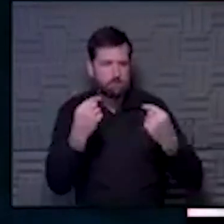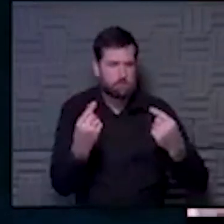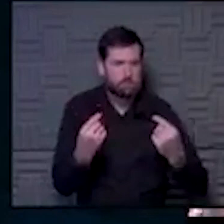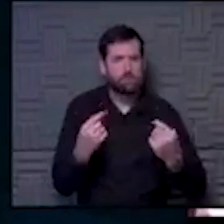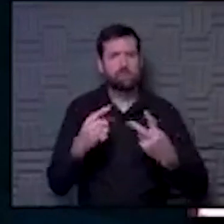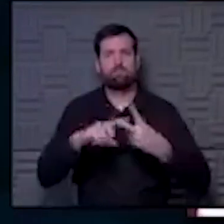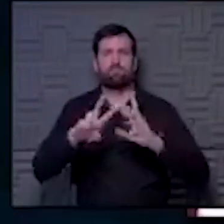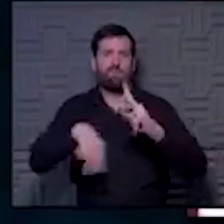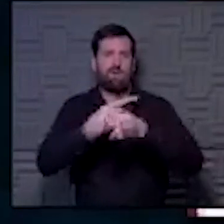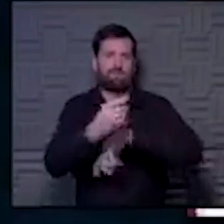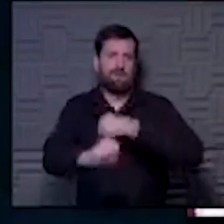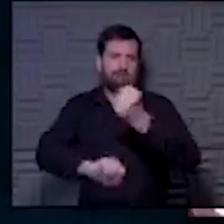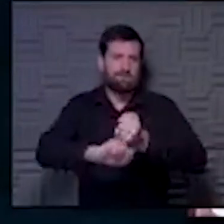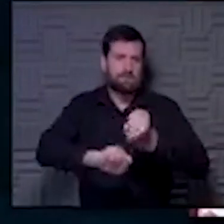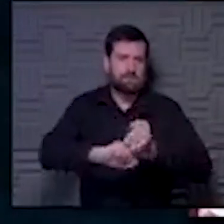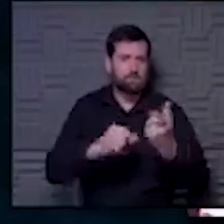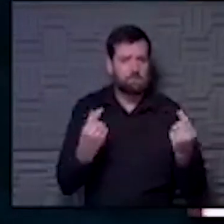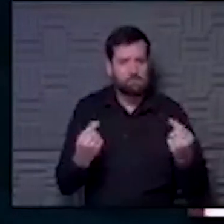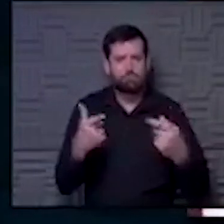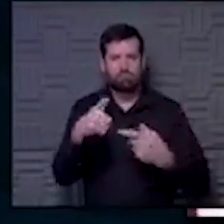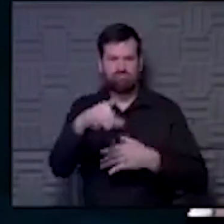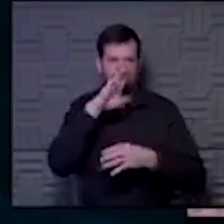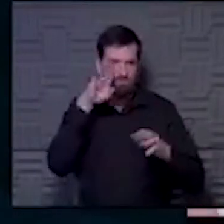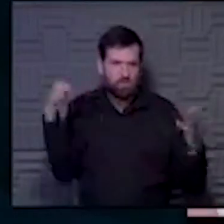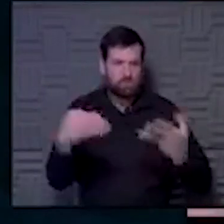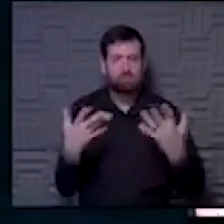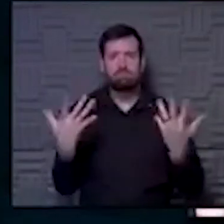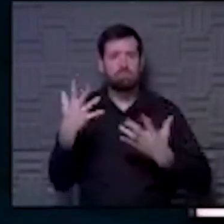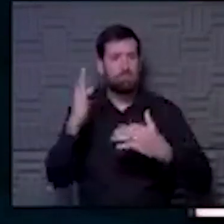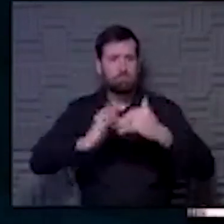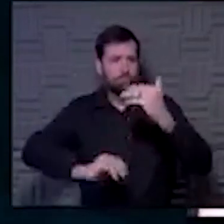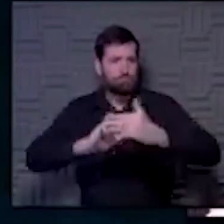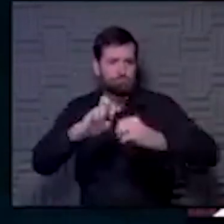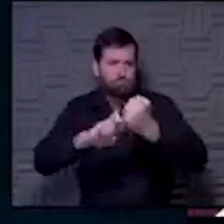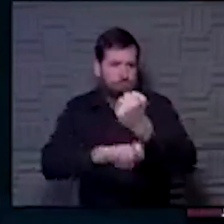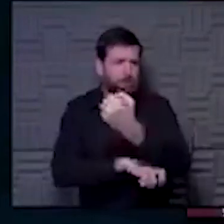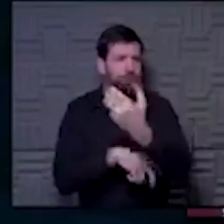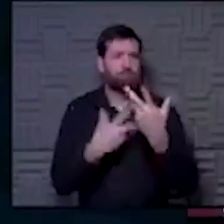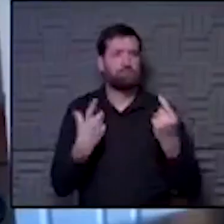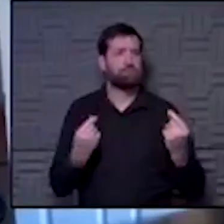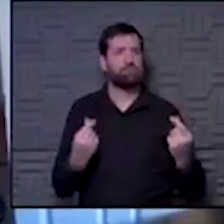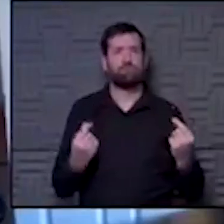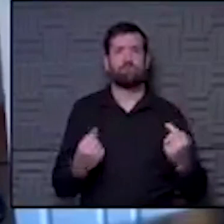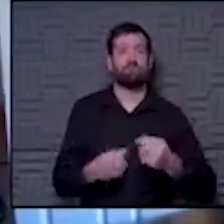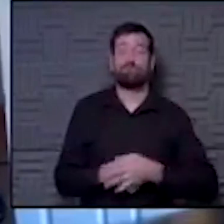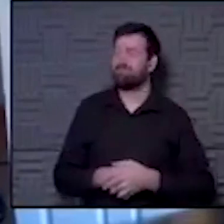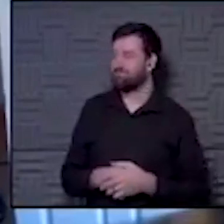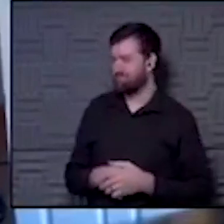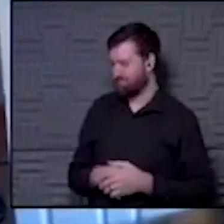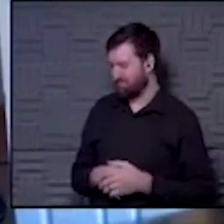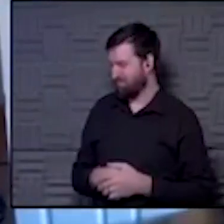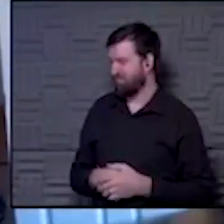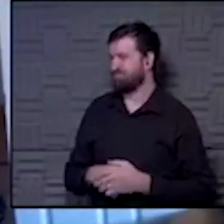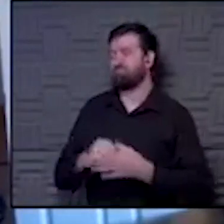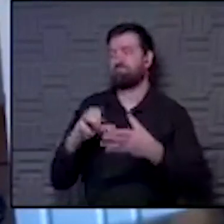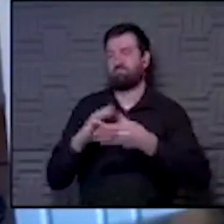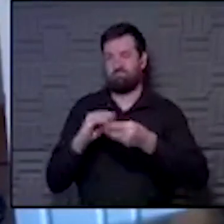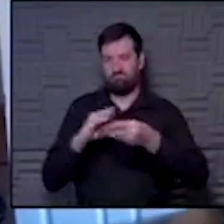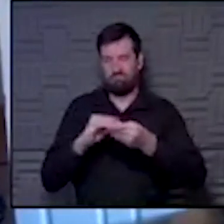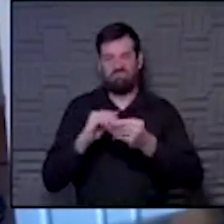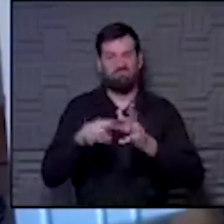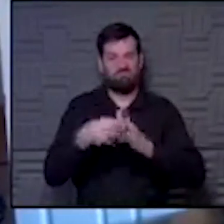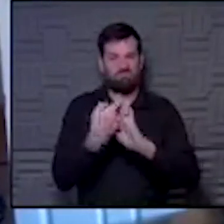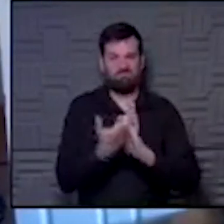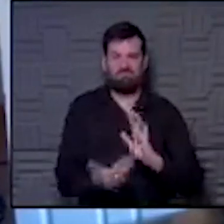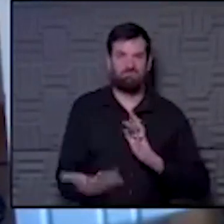kind of advocacy do you do? What do you work on? Are you building bridges? What do you do out there? Well, the story starts 14 years